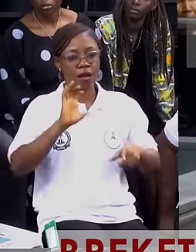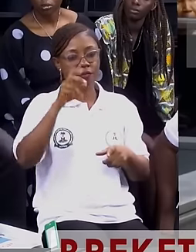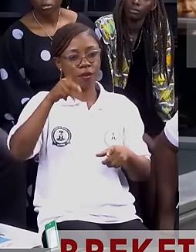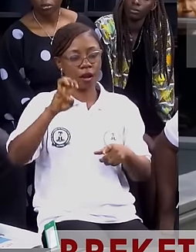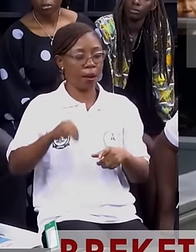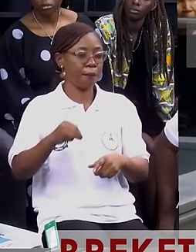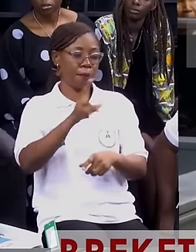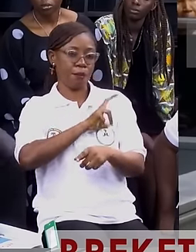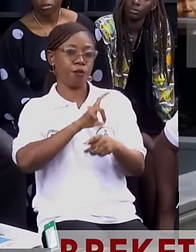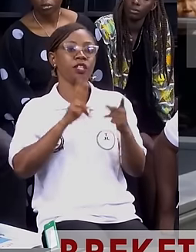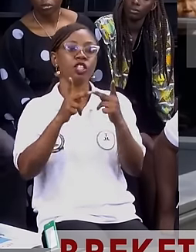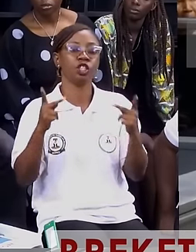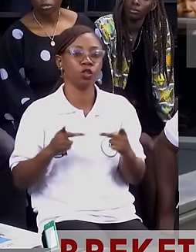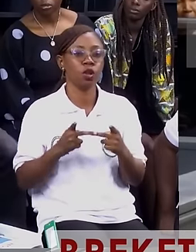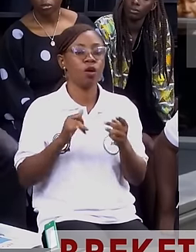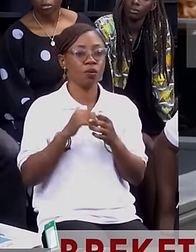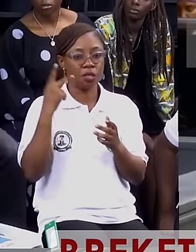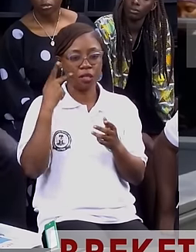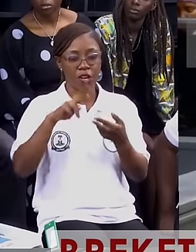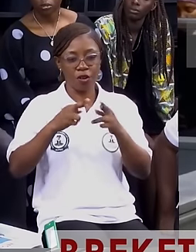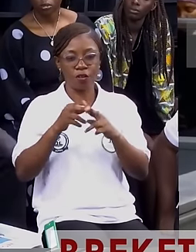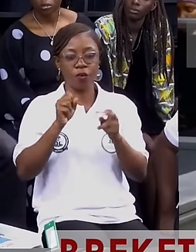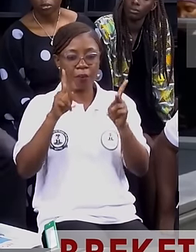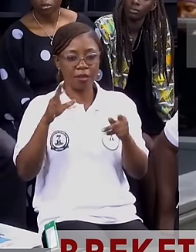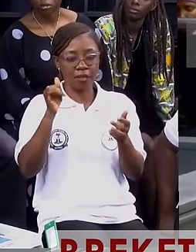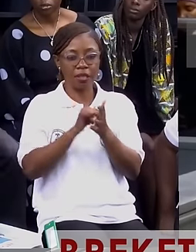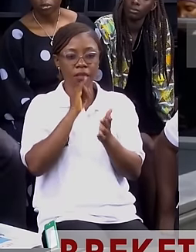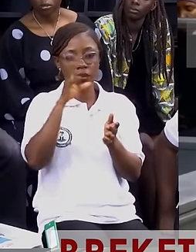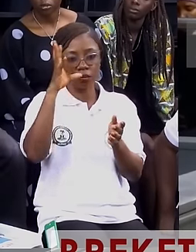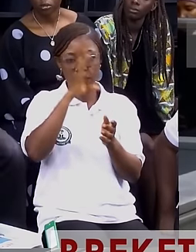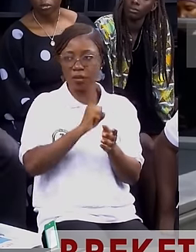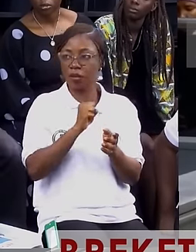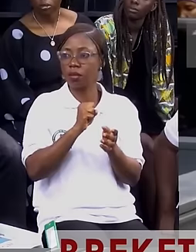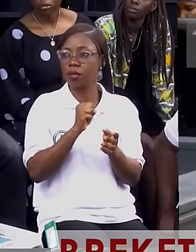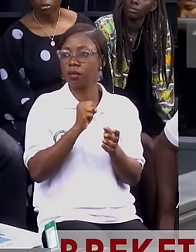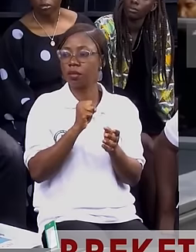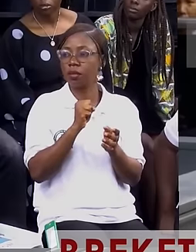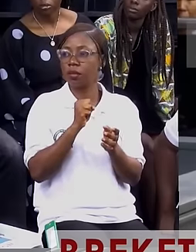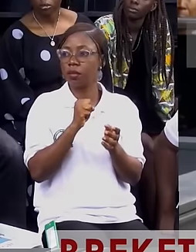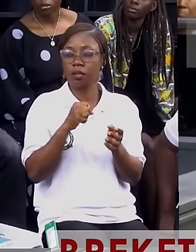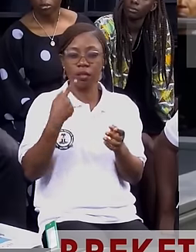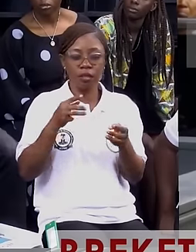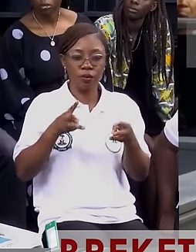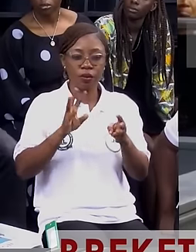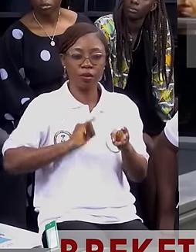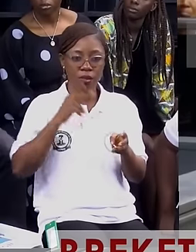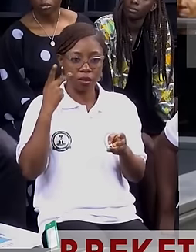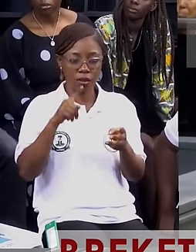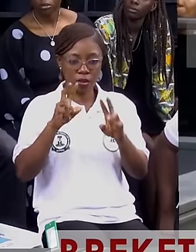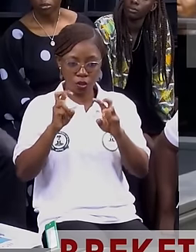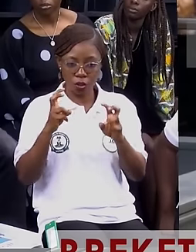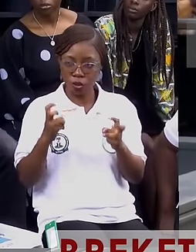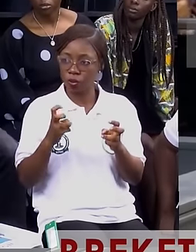saw the relative of the person that was missing. They started crying. Oh, I not told my husband that they weren't seeing this case. Like, see, this